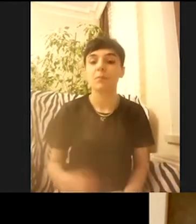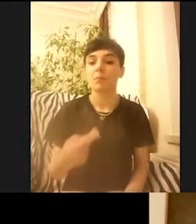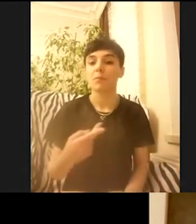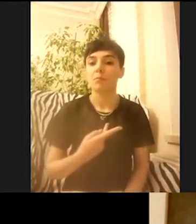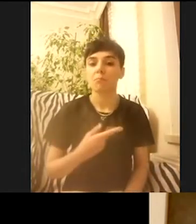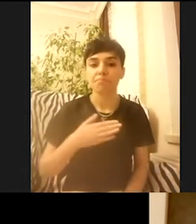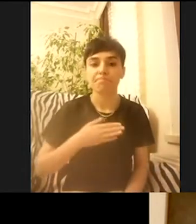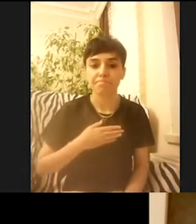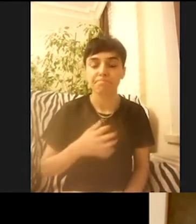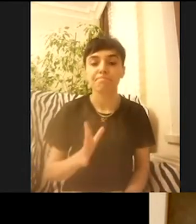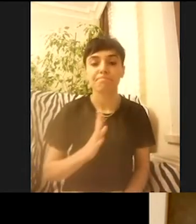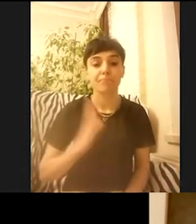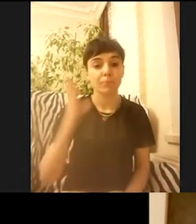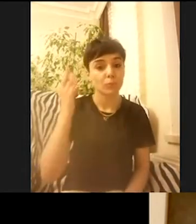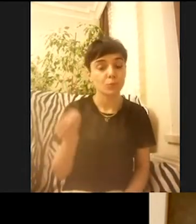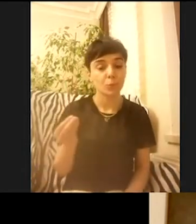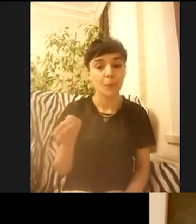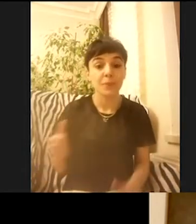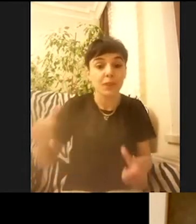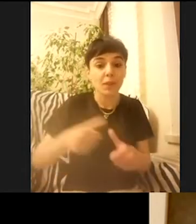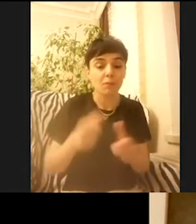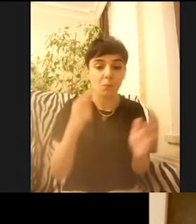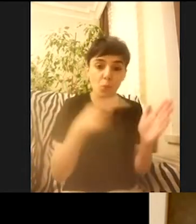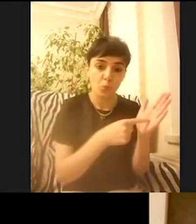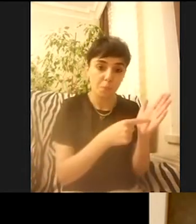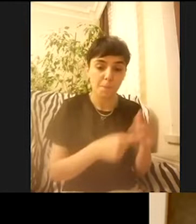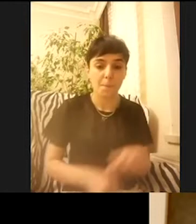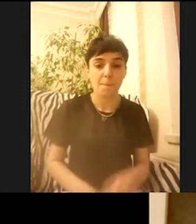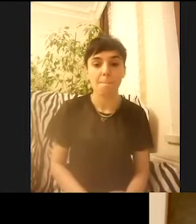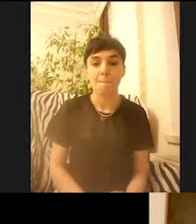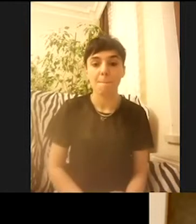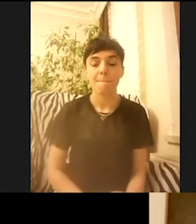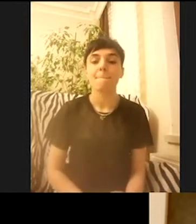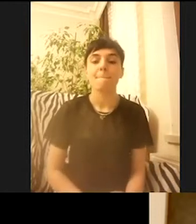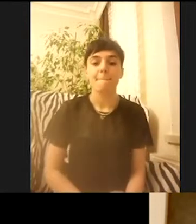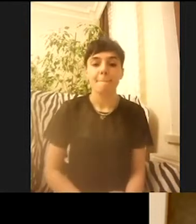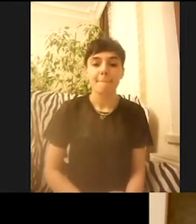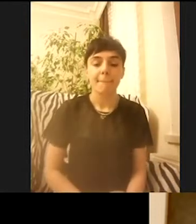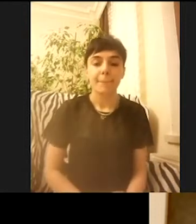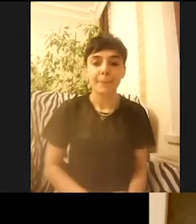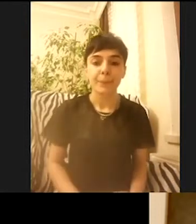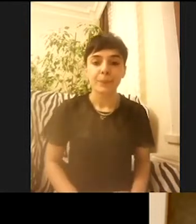With this work, I'm simply kind of asking the question of